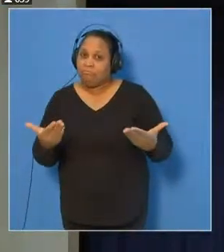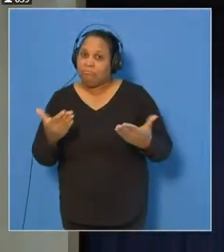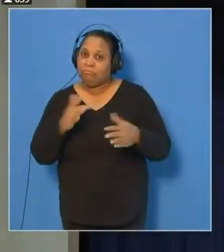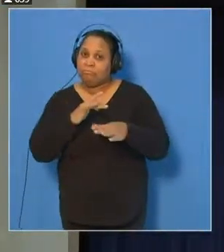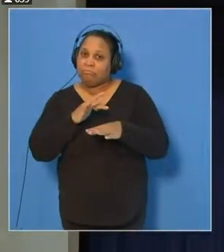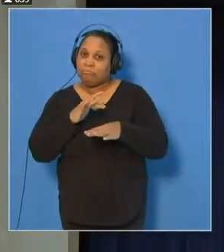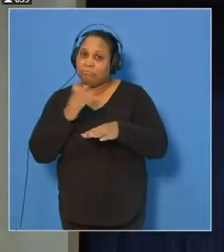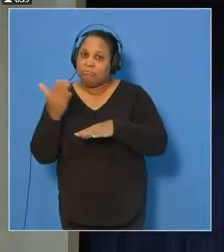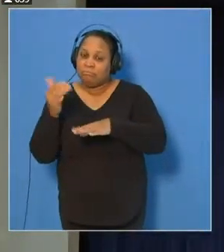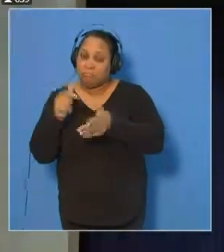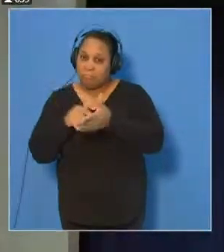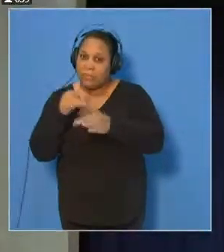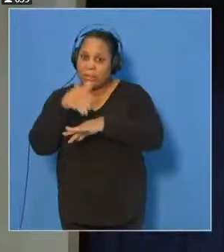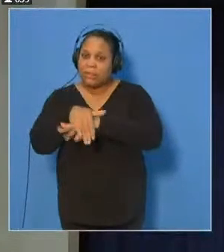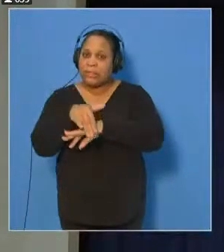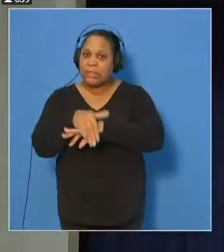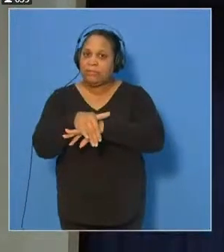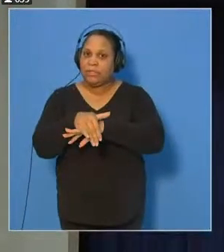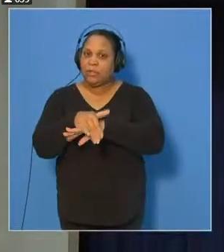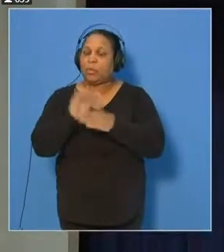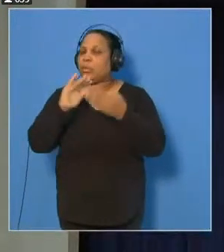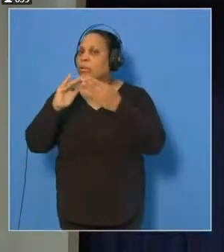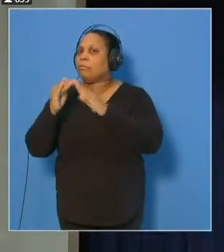with regard to the community sort of